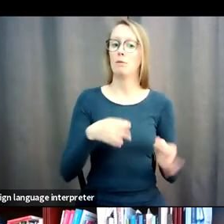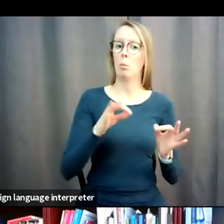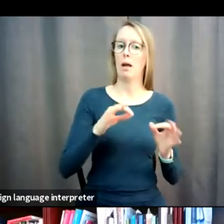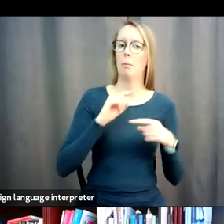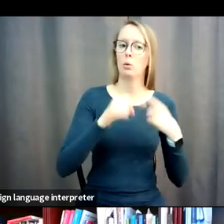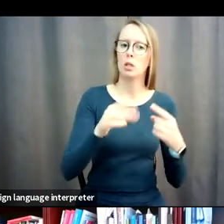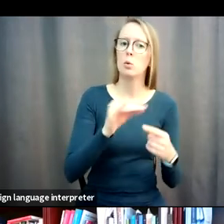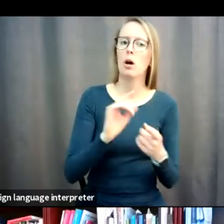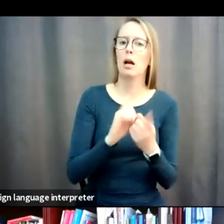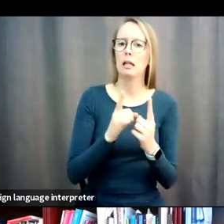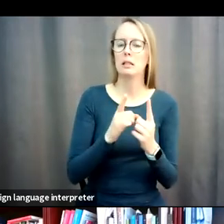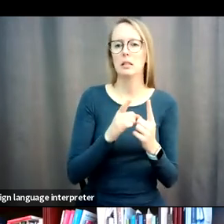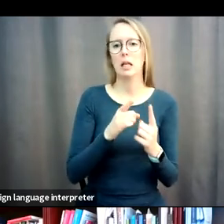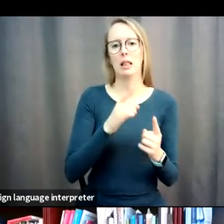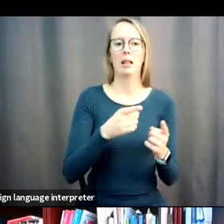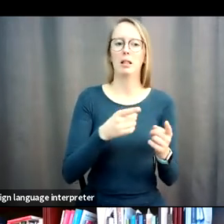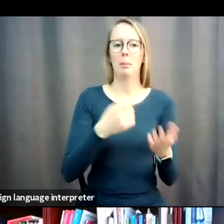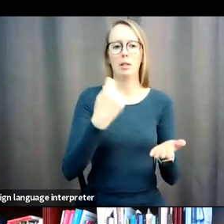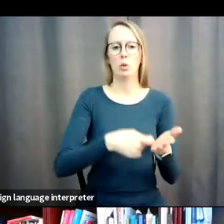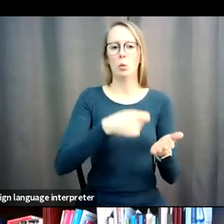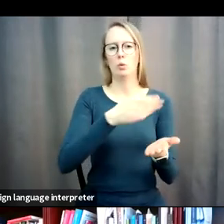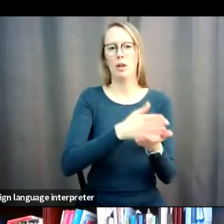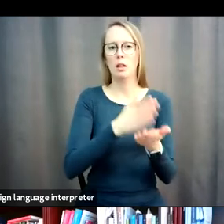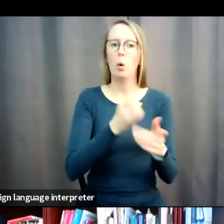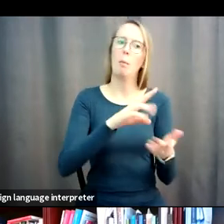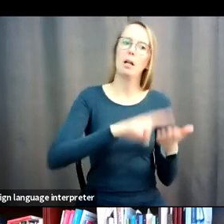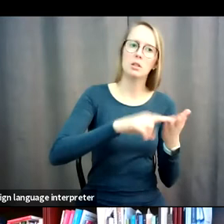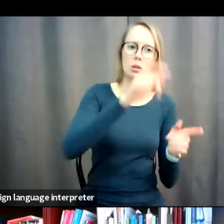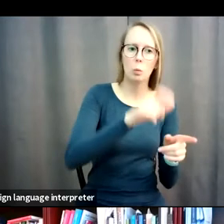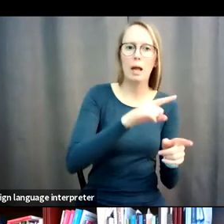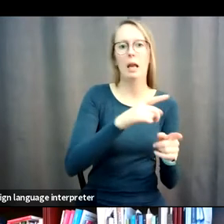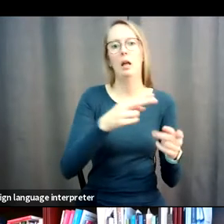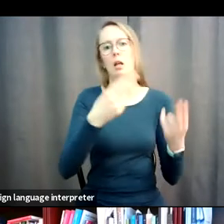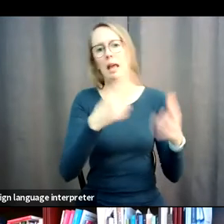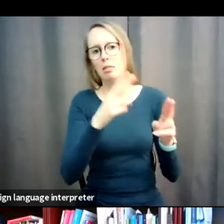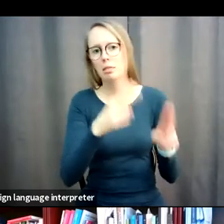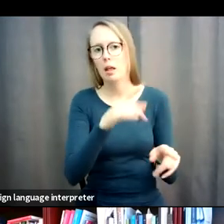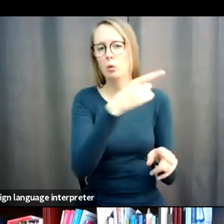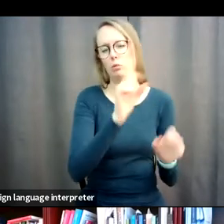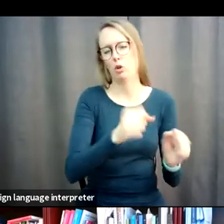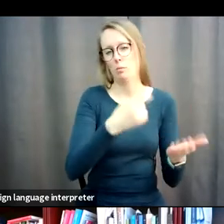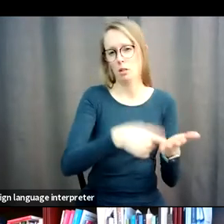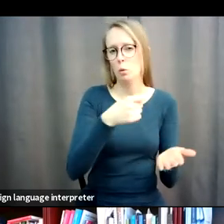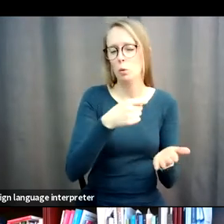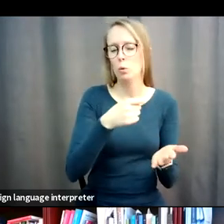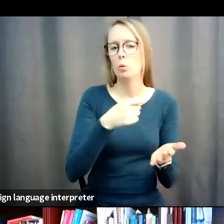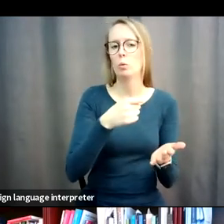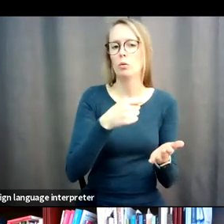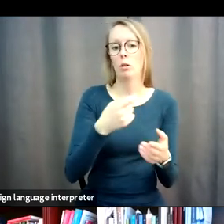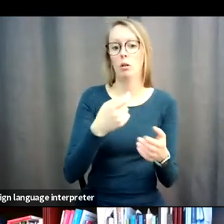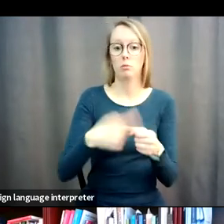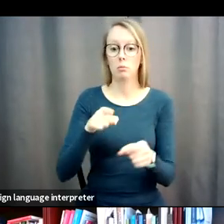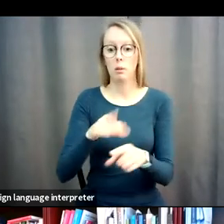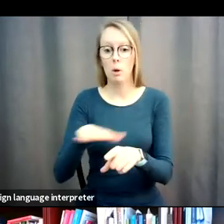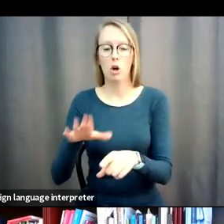be a decision-making body, either in the administration or a court, that's going to make a decision about the child or